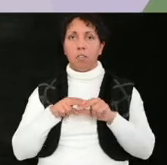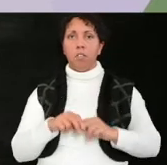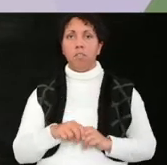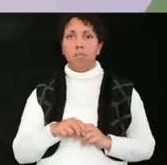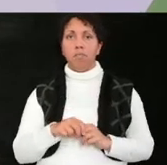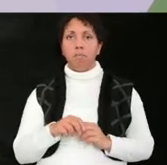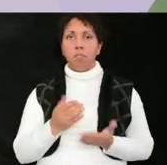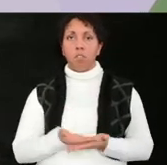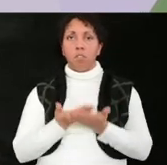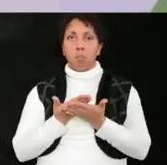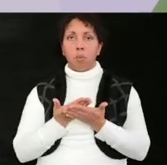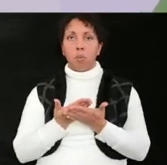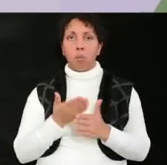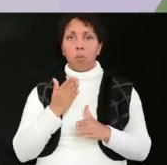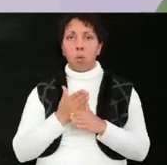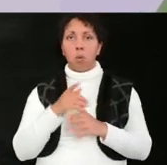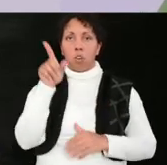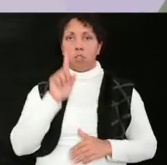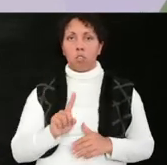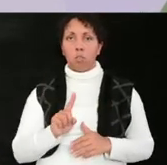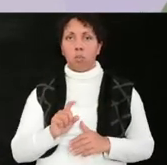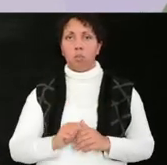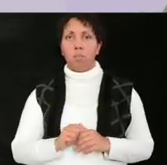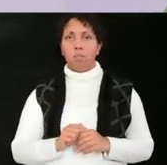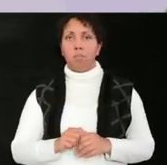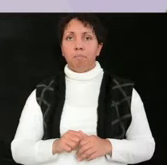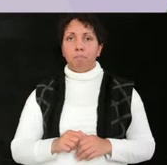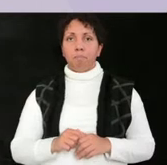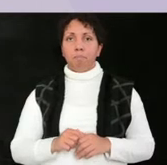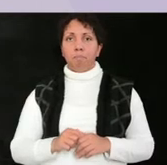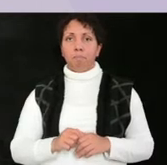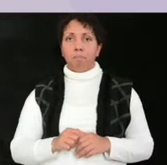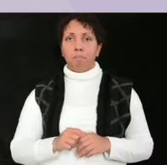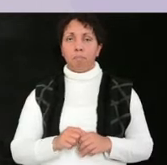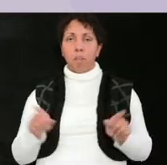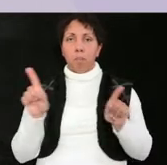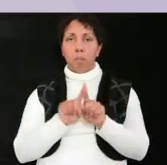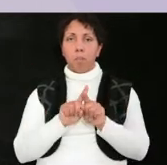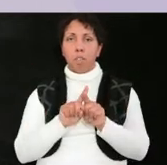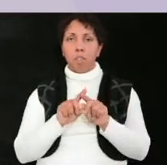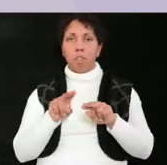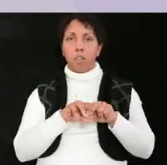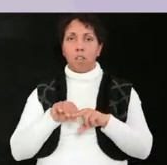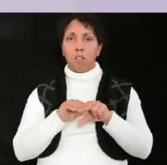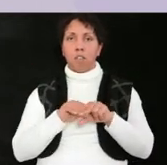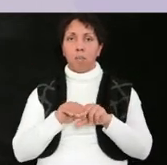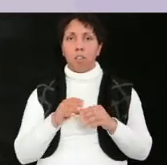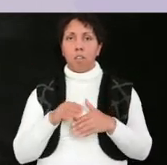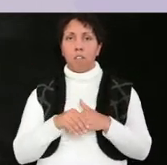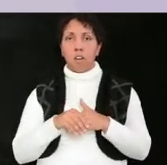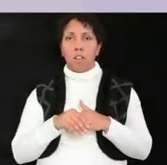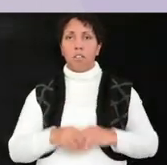like helping with homework, going to parents' evenings at school, helping you see your friends and family, and other things you like to